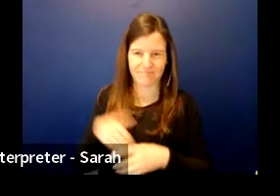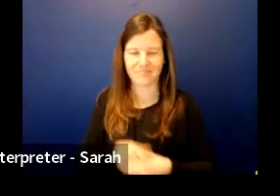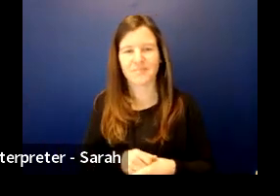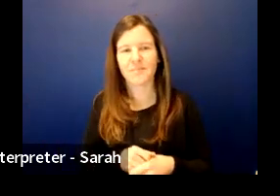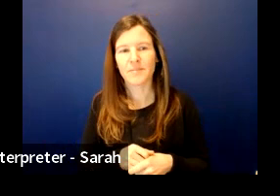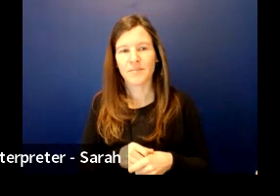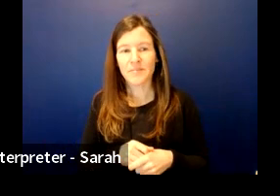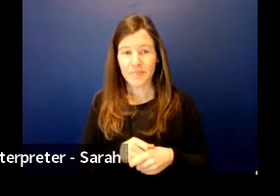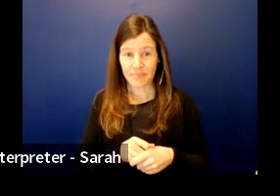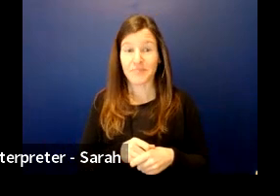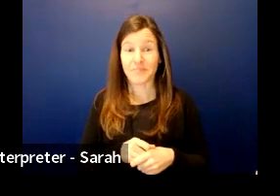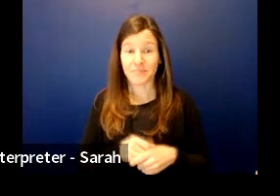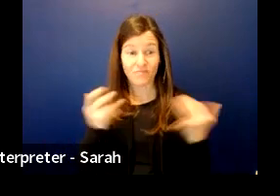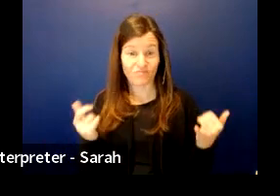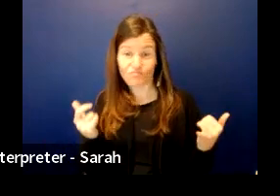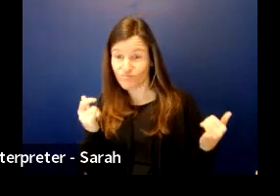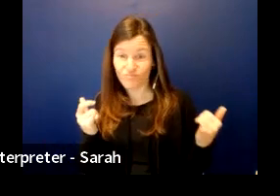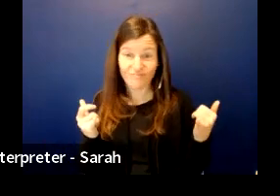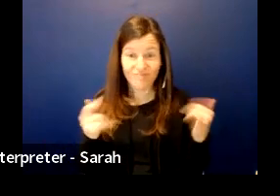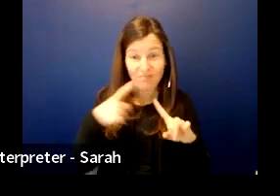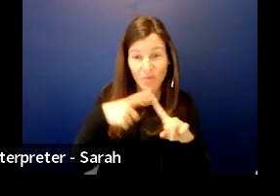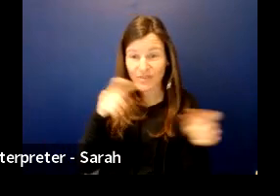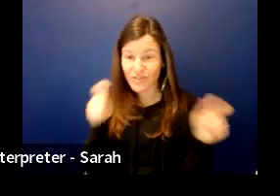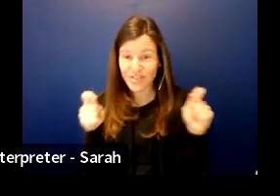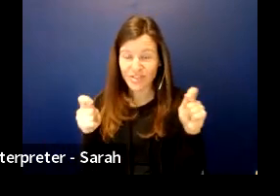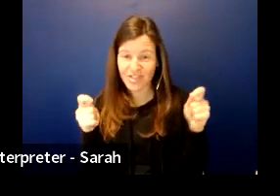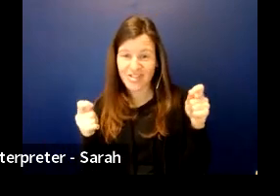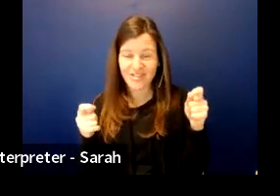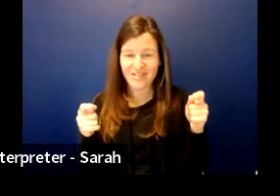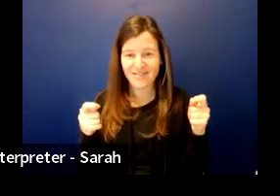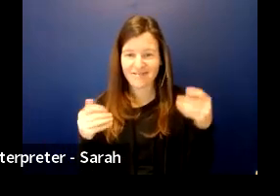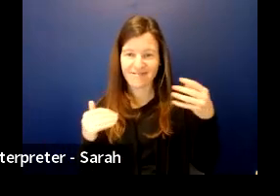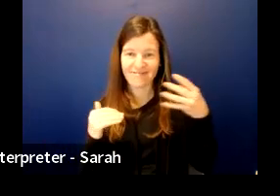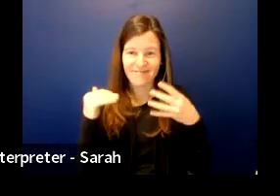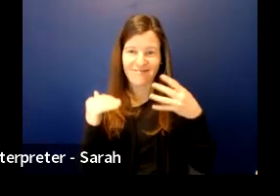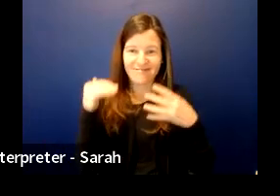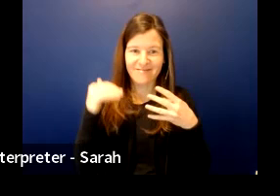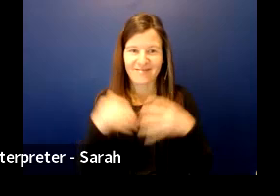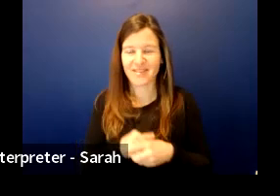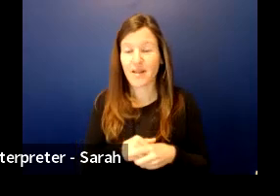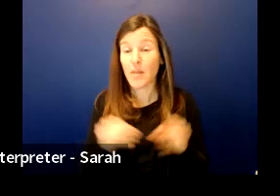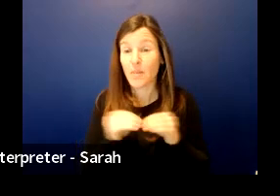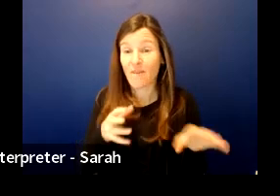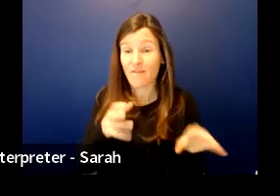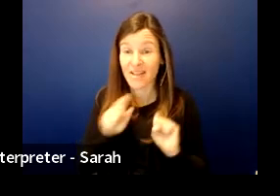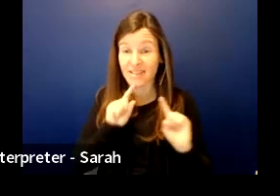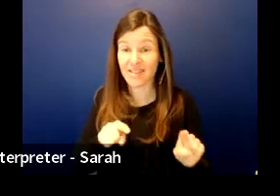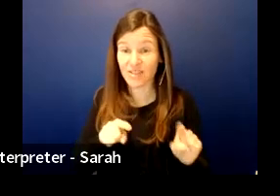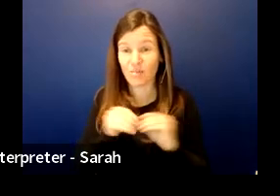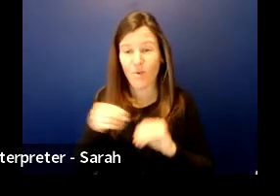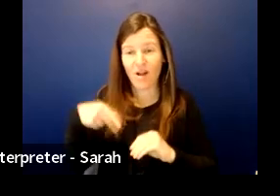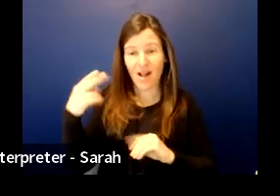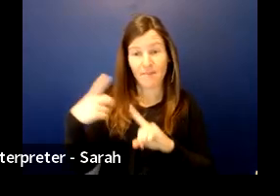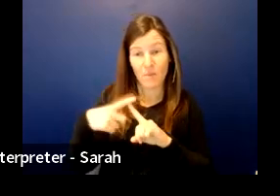Okay, the scoreboard is changing. We've got some people moving up. Now, I should say the faster you answer, the higher the score you can get.